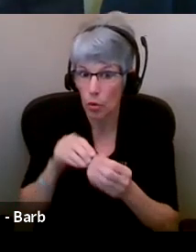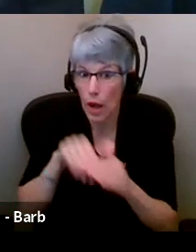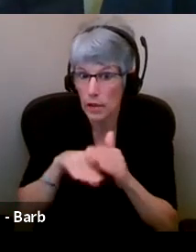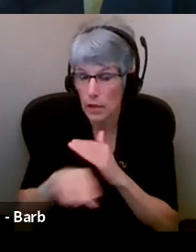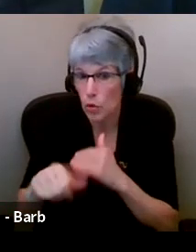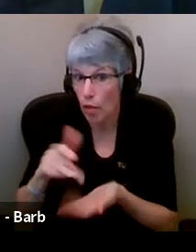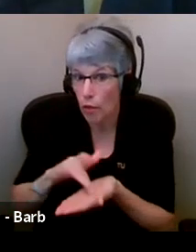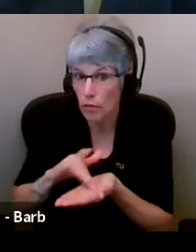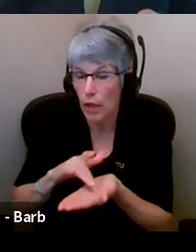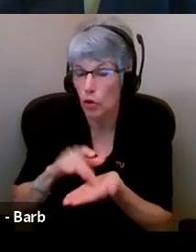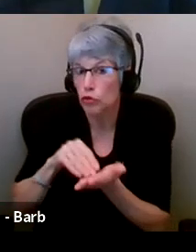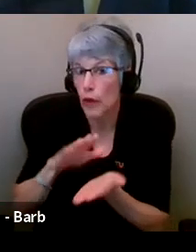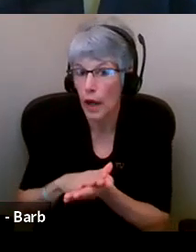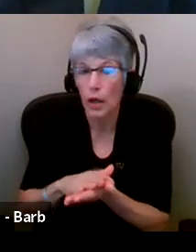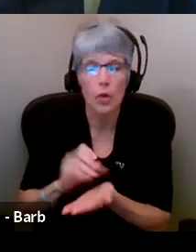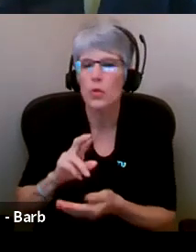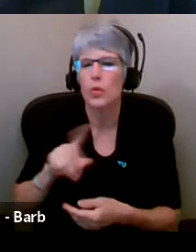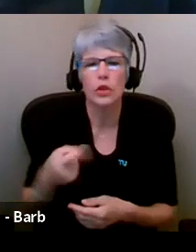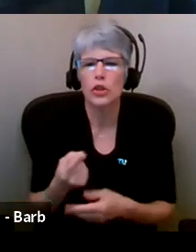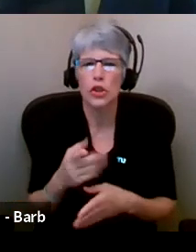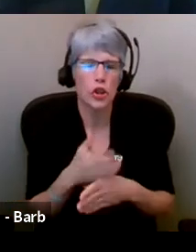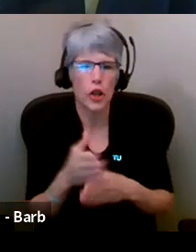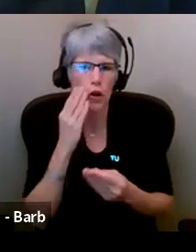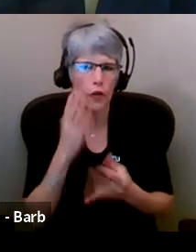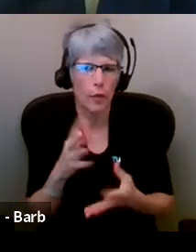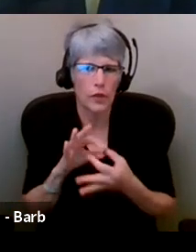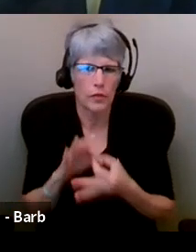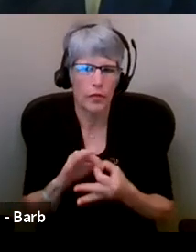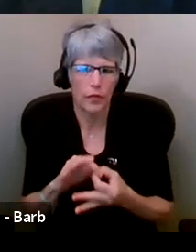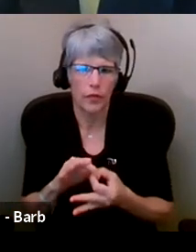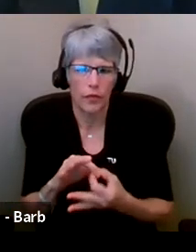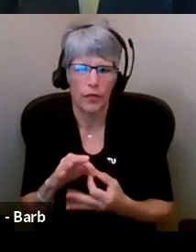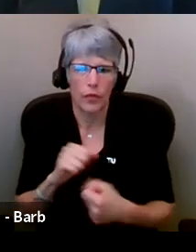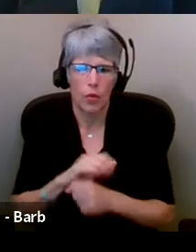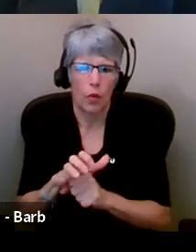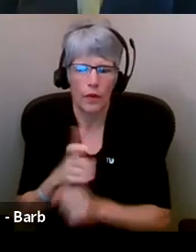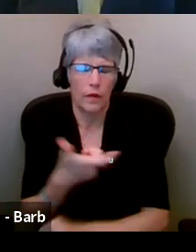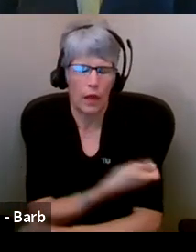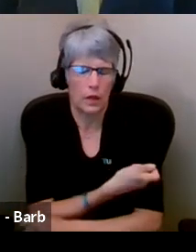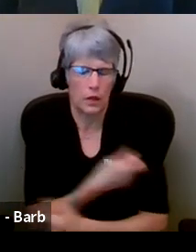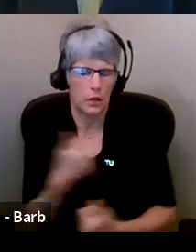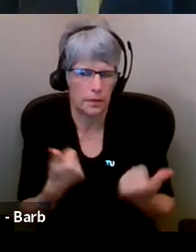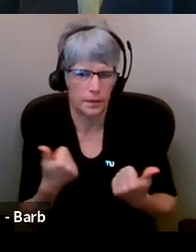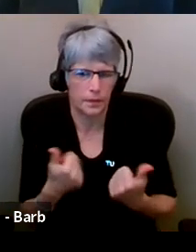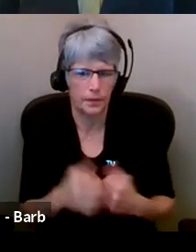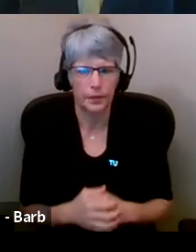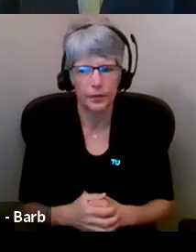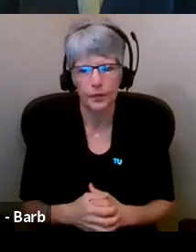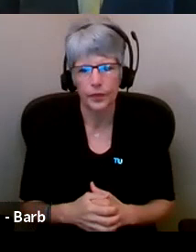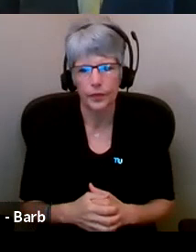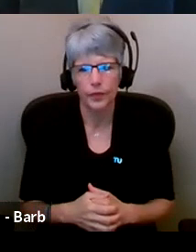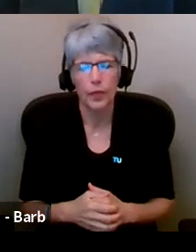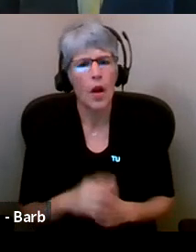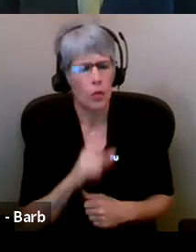records or simply sharing the information in regards to the vaccine? Sure. So it is limited